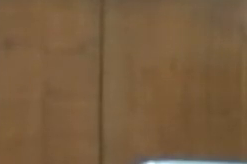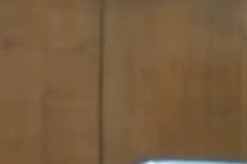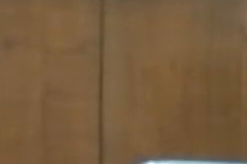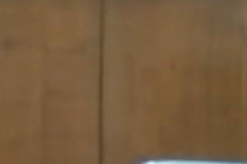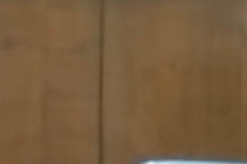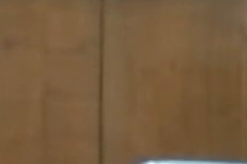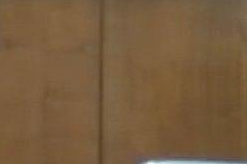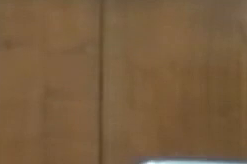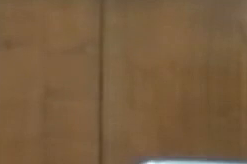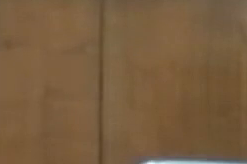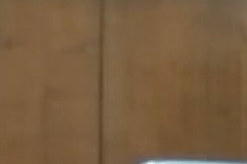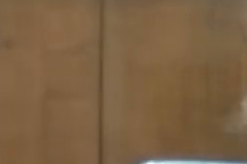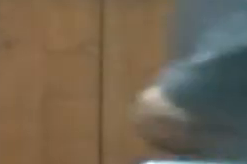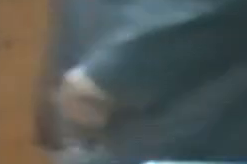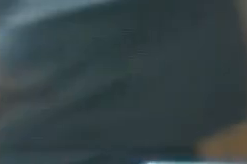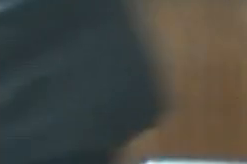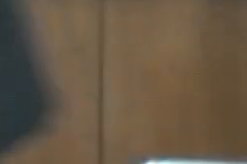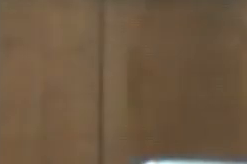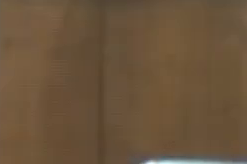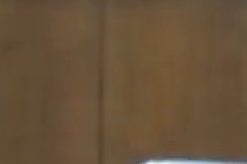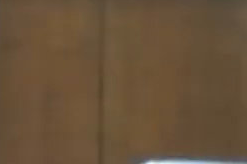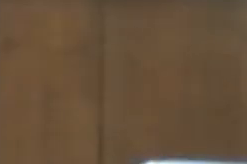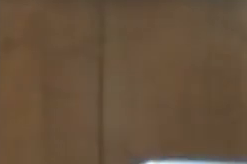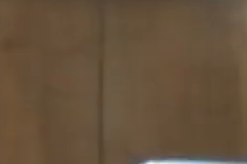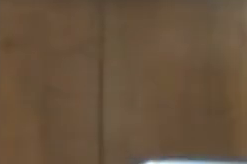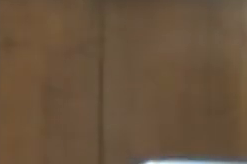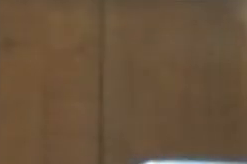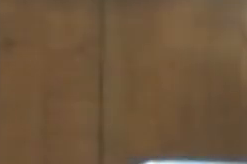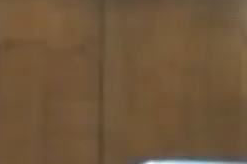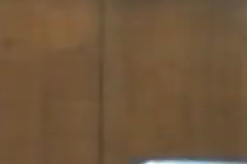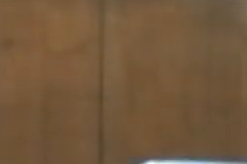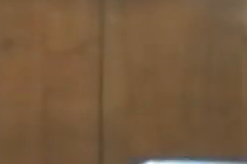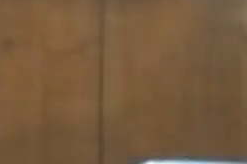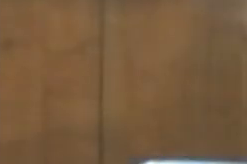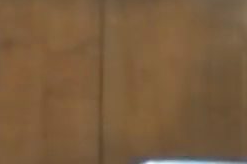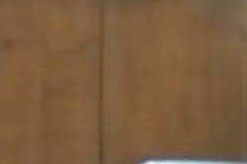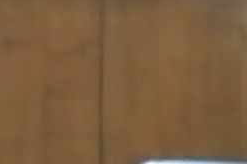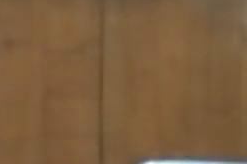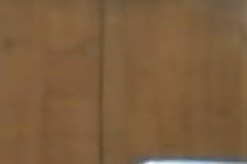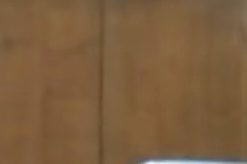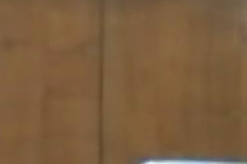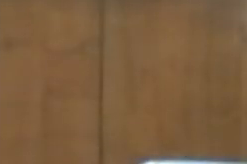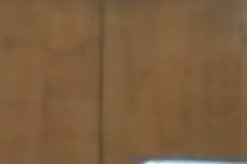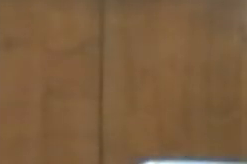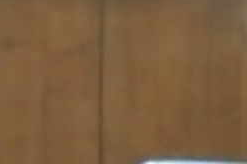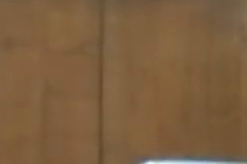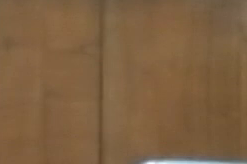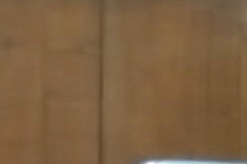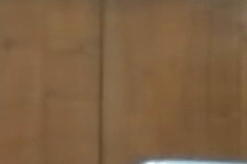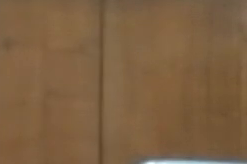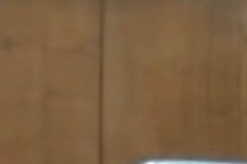should own them, or if they should be owned by security providers.